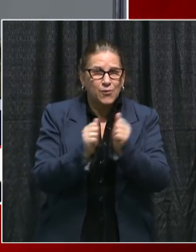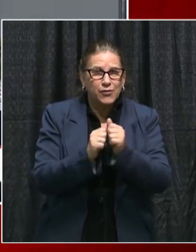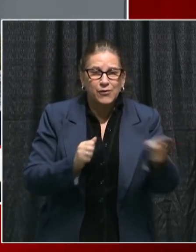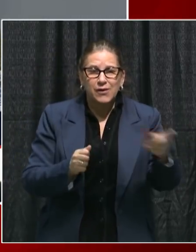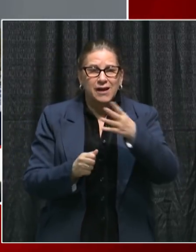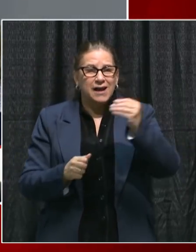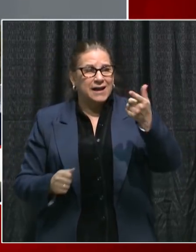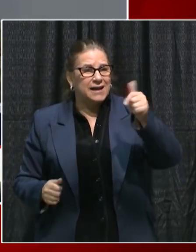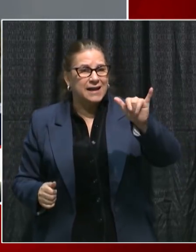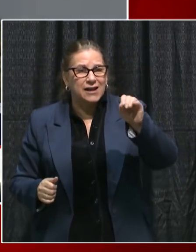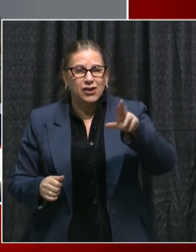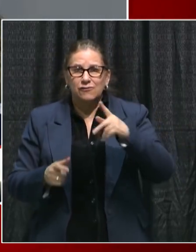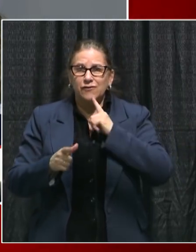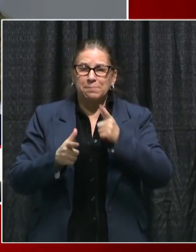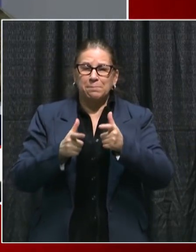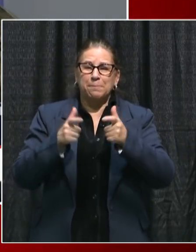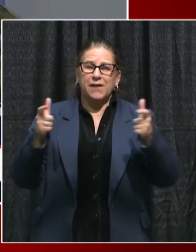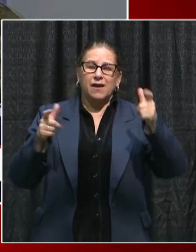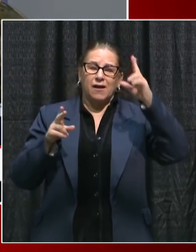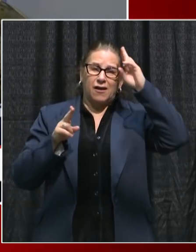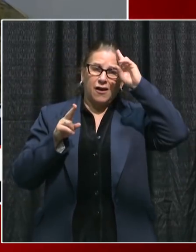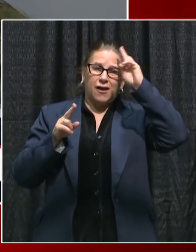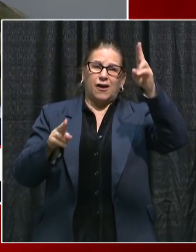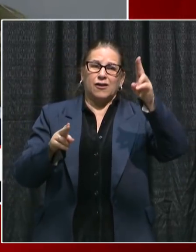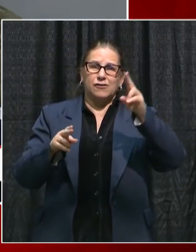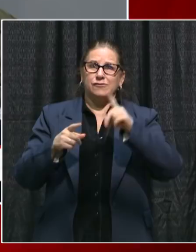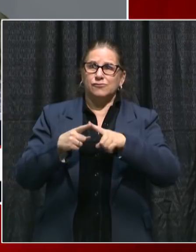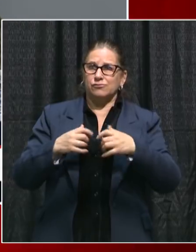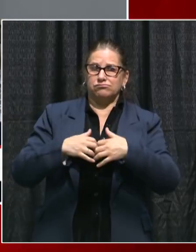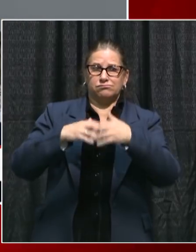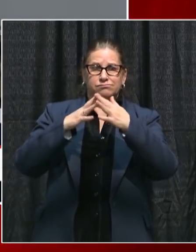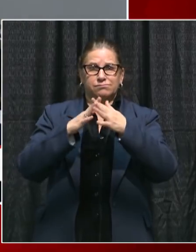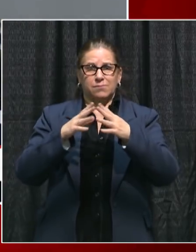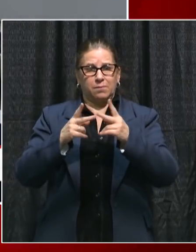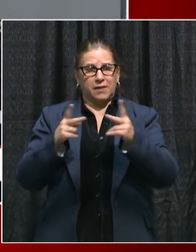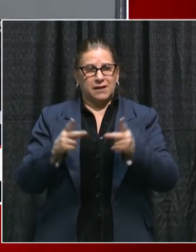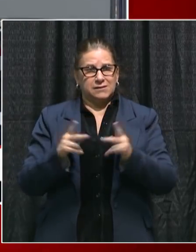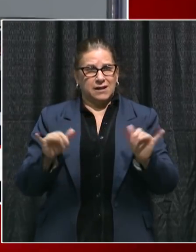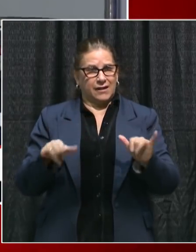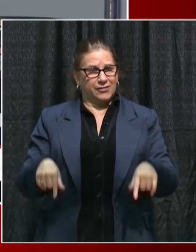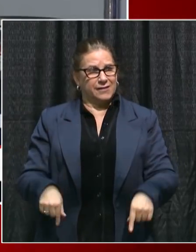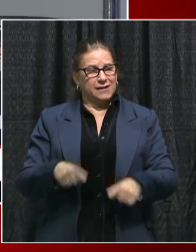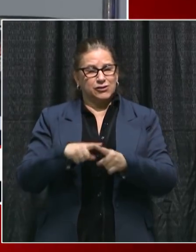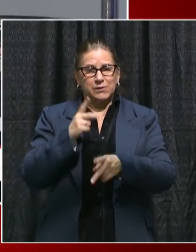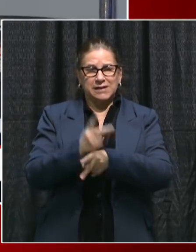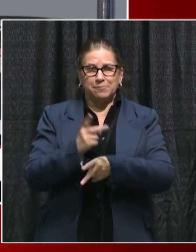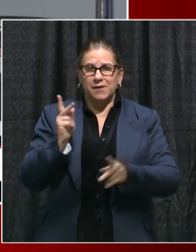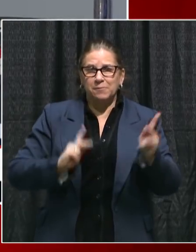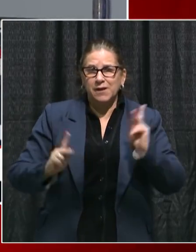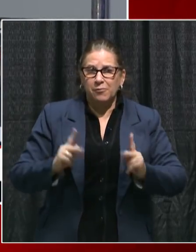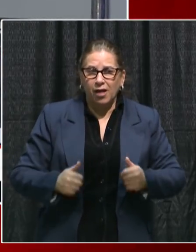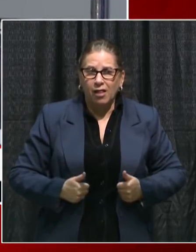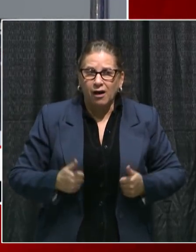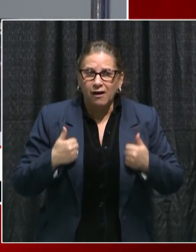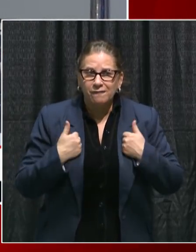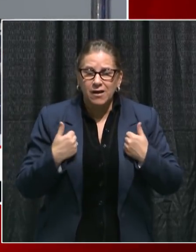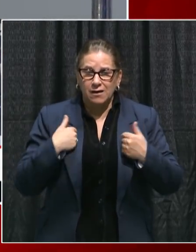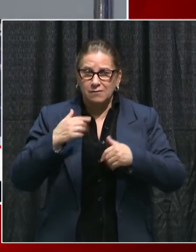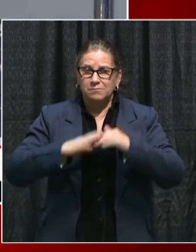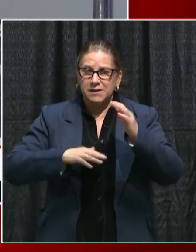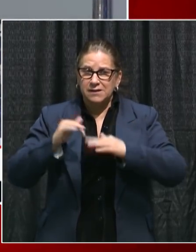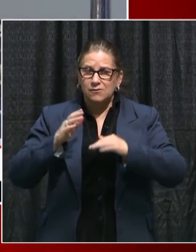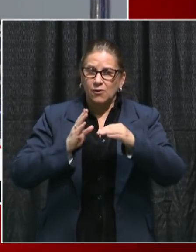build a facility like this to be able to help keep people alive. This is our 59th day of doing it. Administrator Gaynor said that we've built over